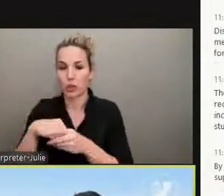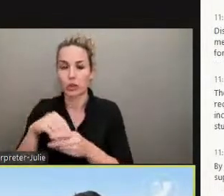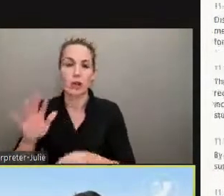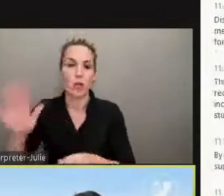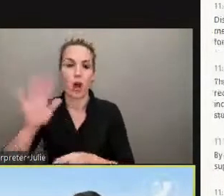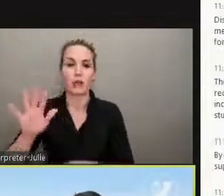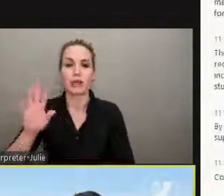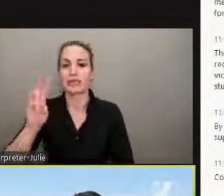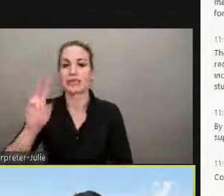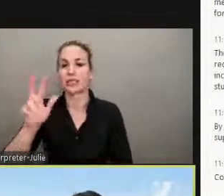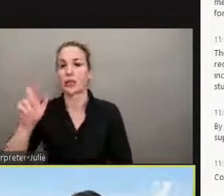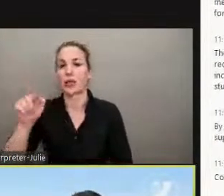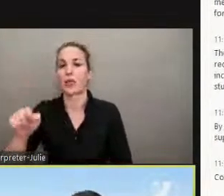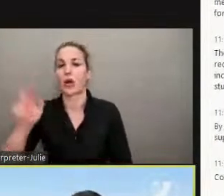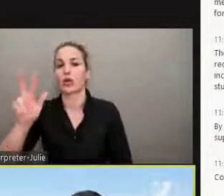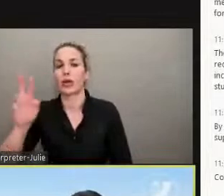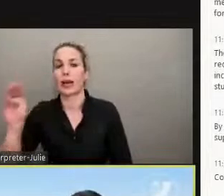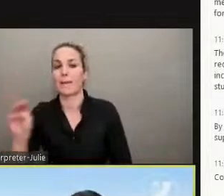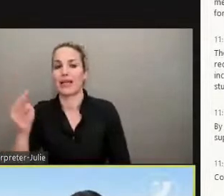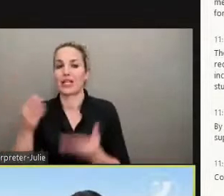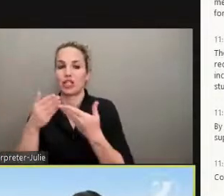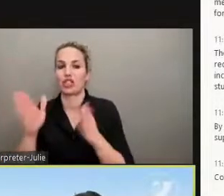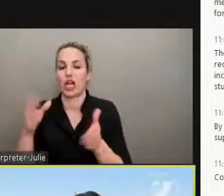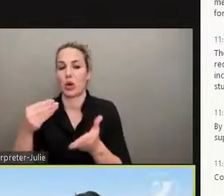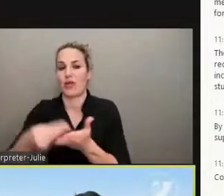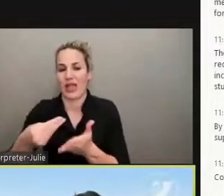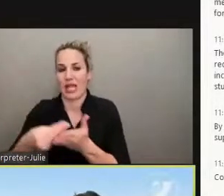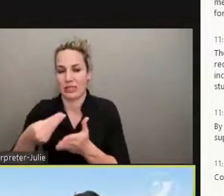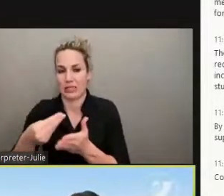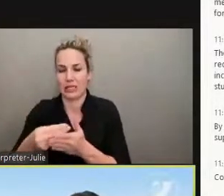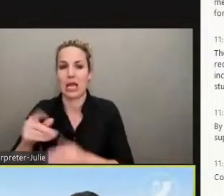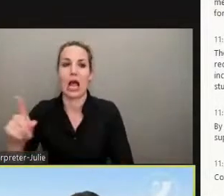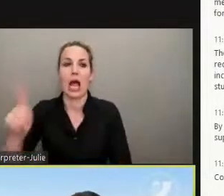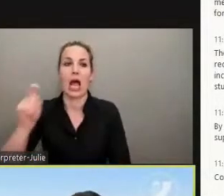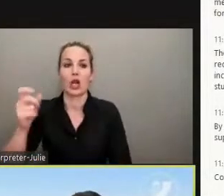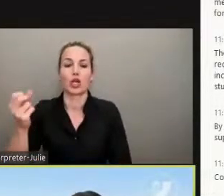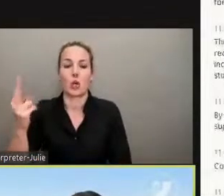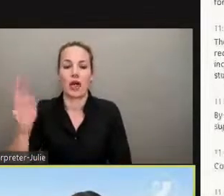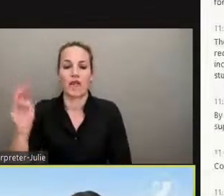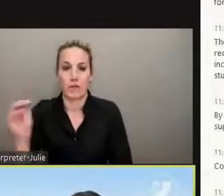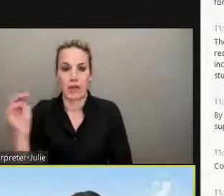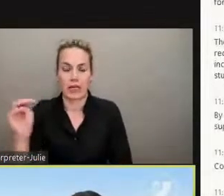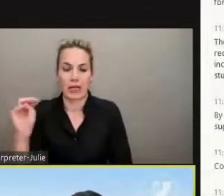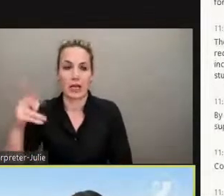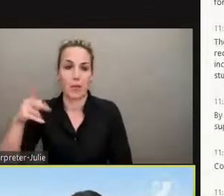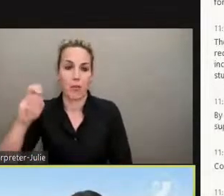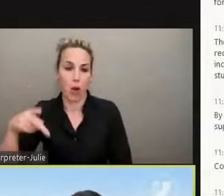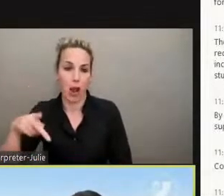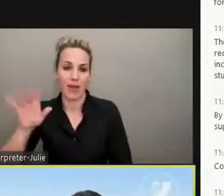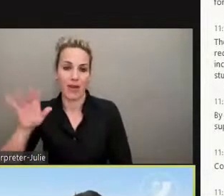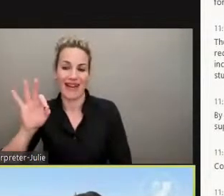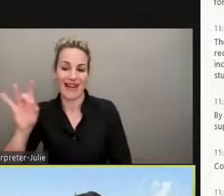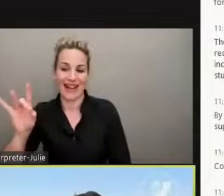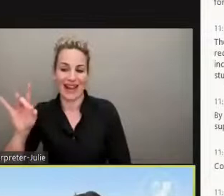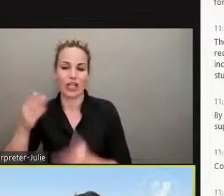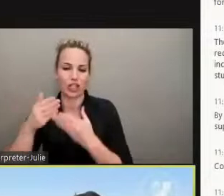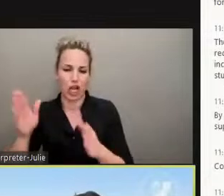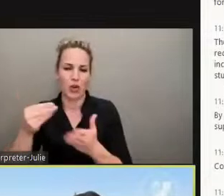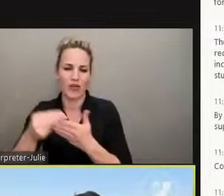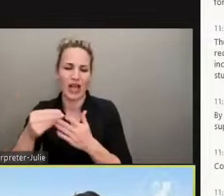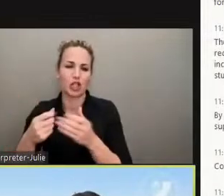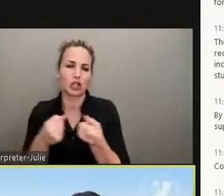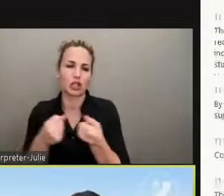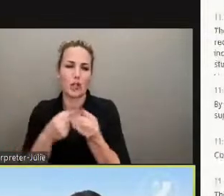approximately $63.3 million general fund and $112 million Proposition 98 general fund to support